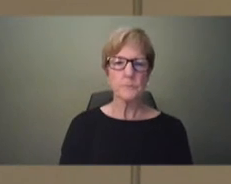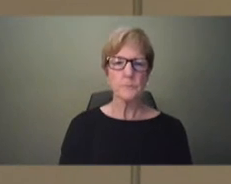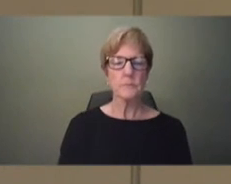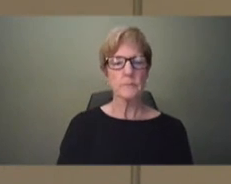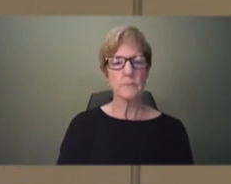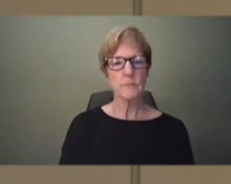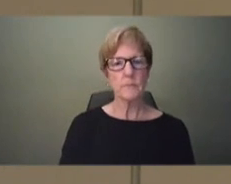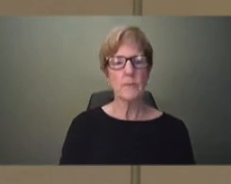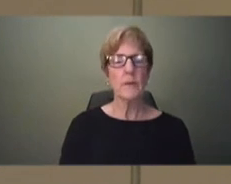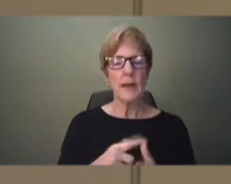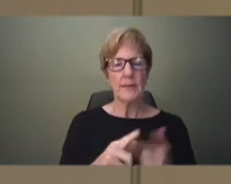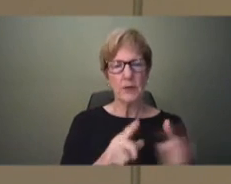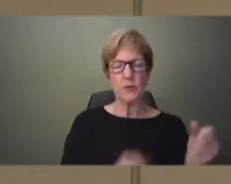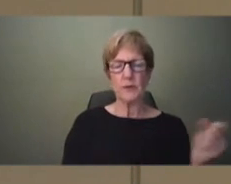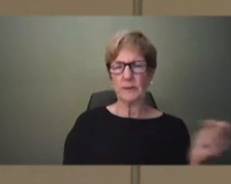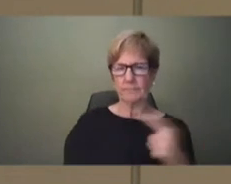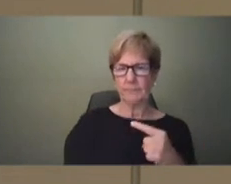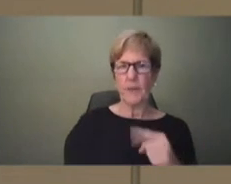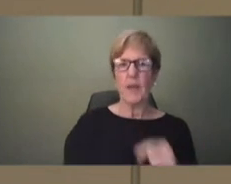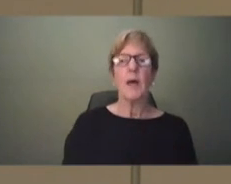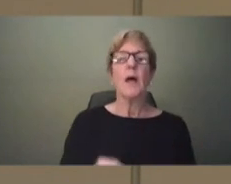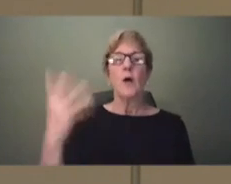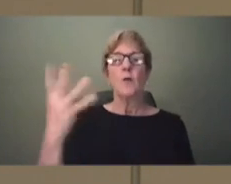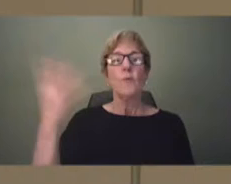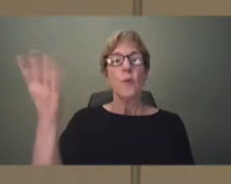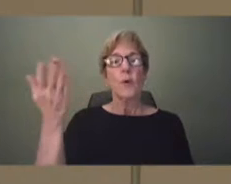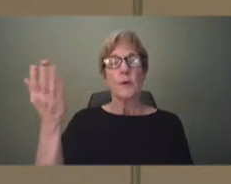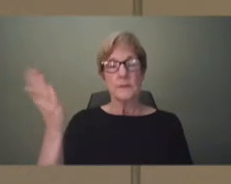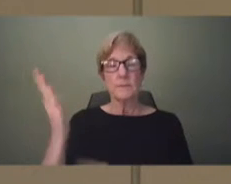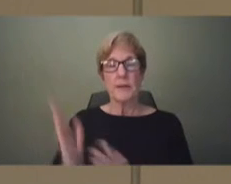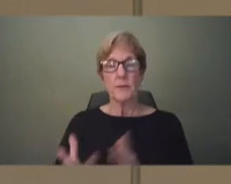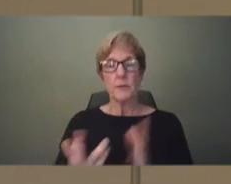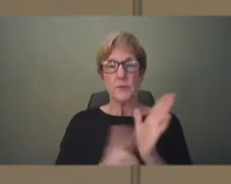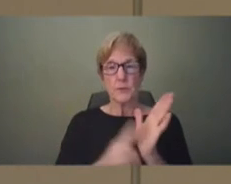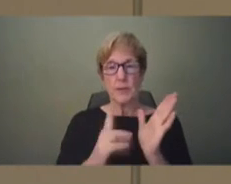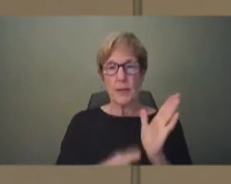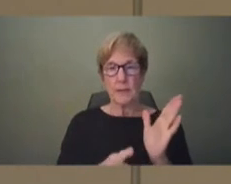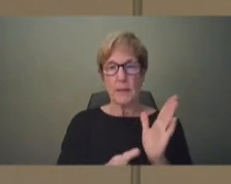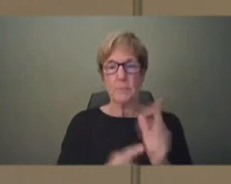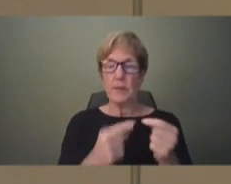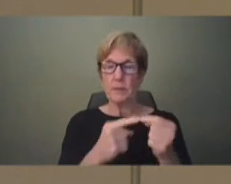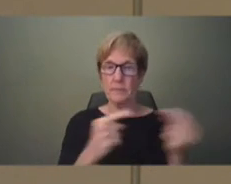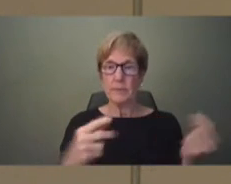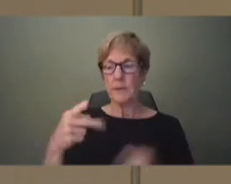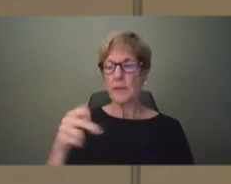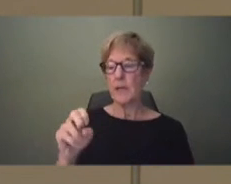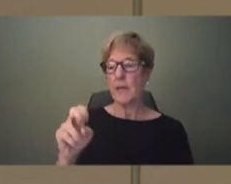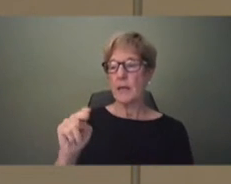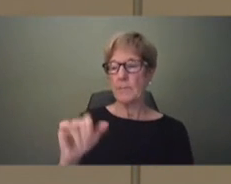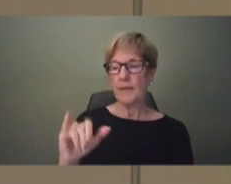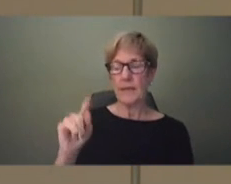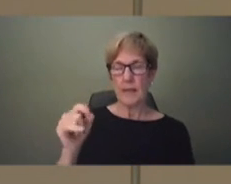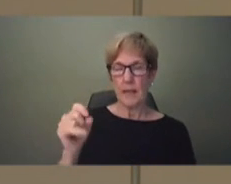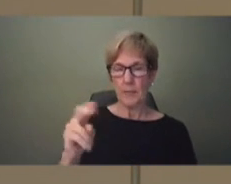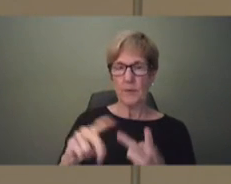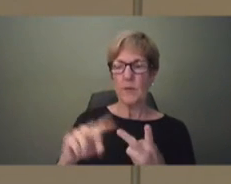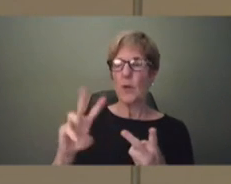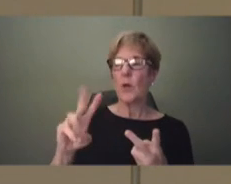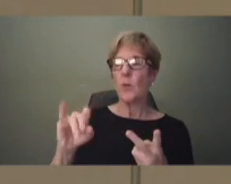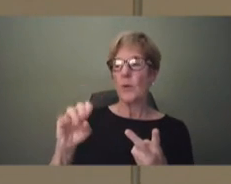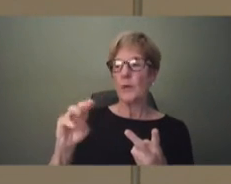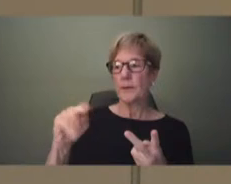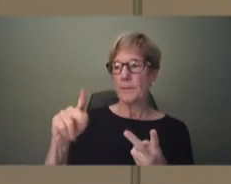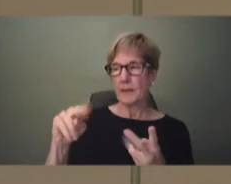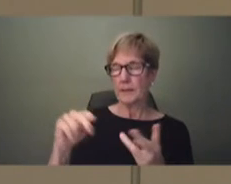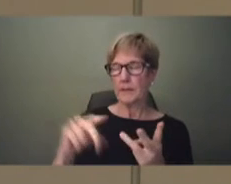all right um we do have four speakers who have signed up to speak in opposition uh Penny cine William Pickins Eric